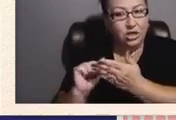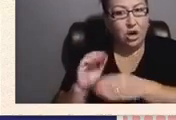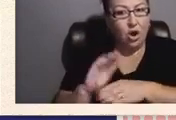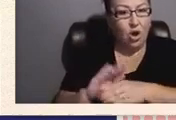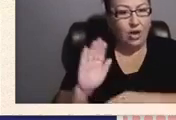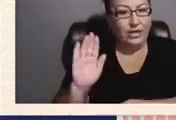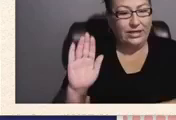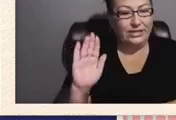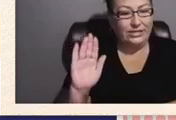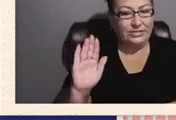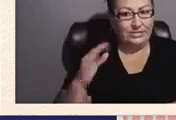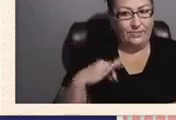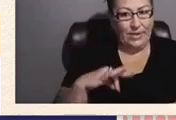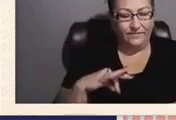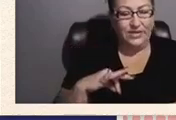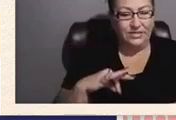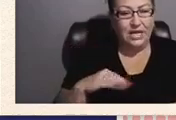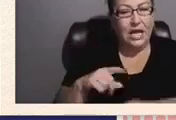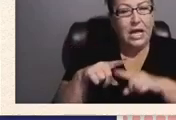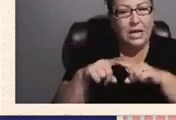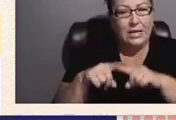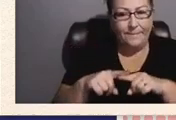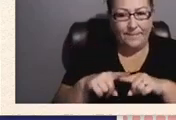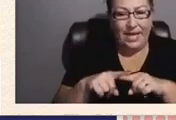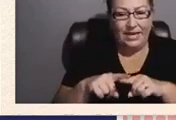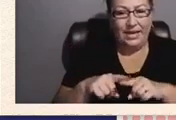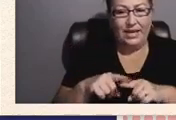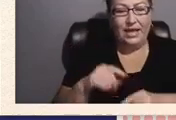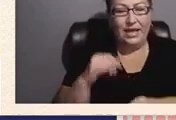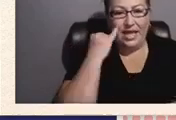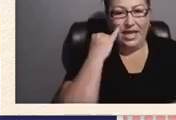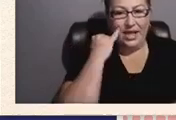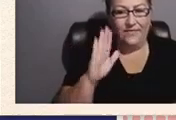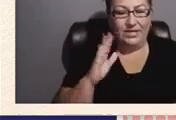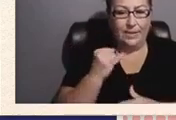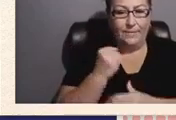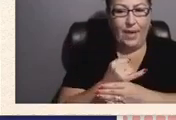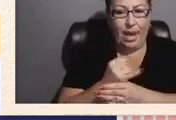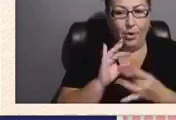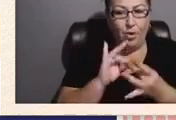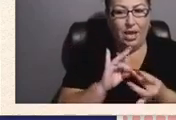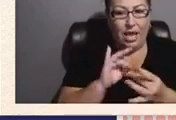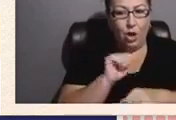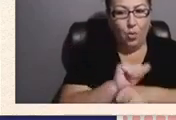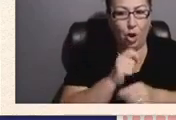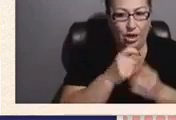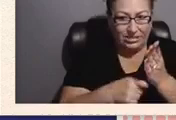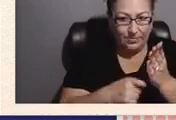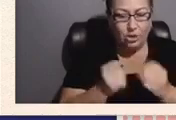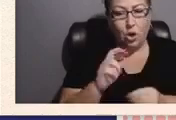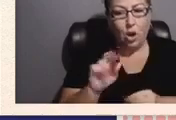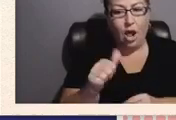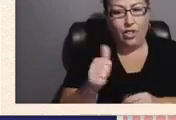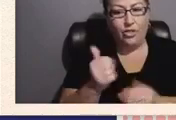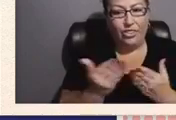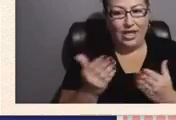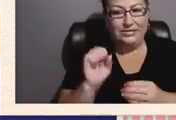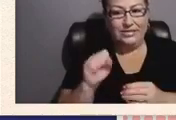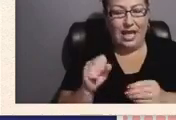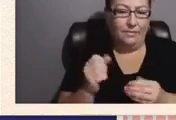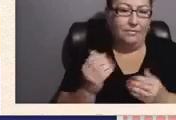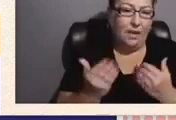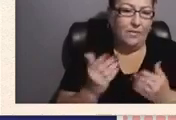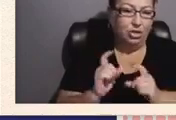his benefits depending on whether or not his impairment related work expenses or other things that may contribute.